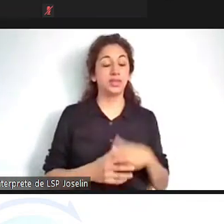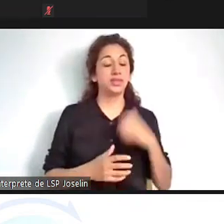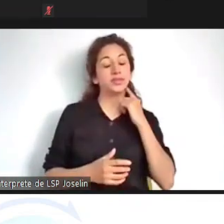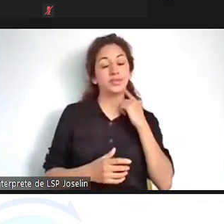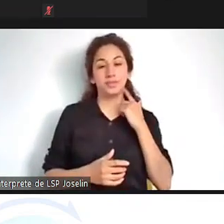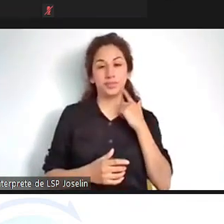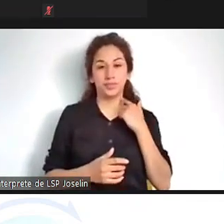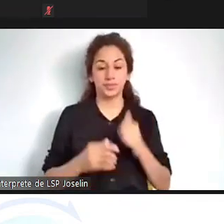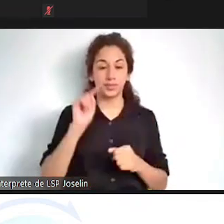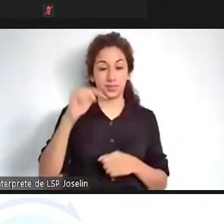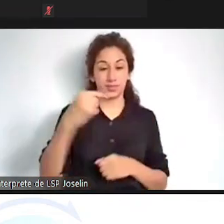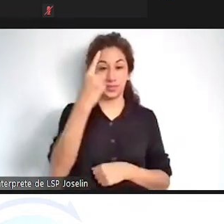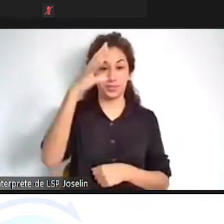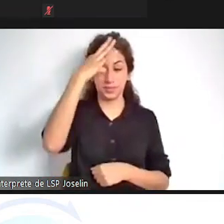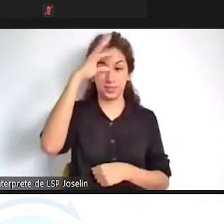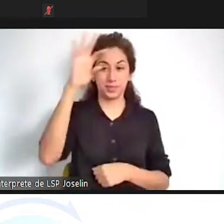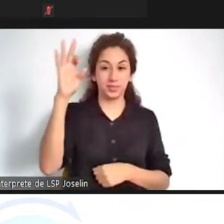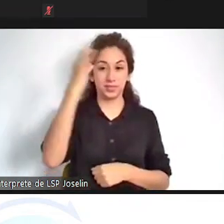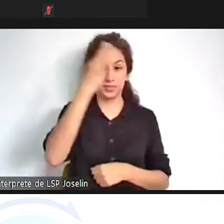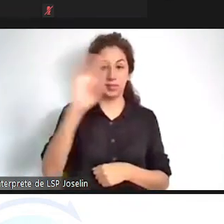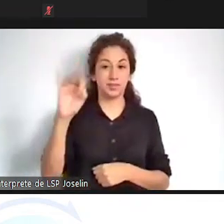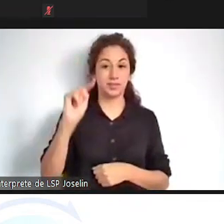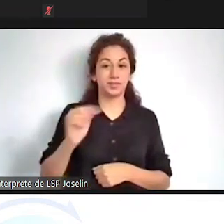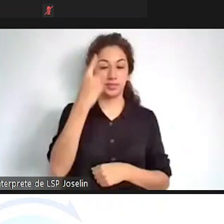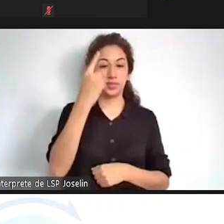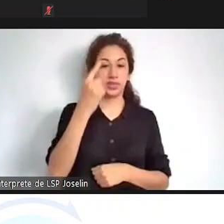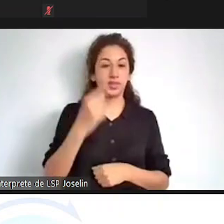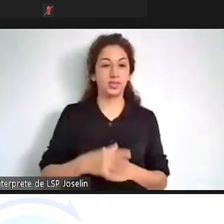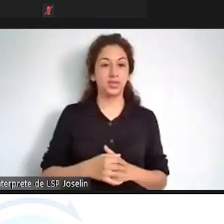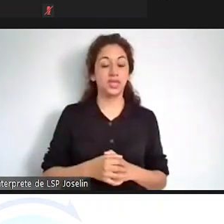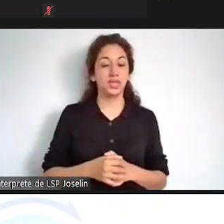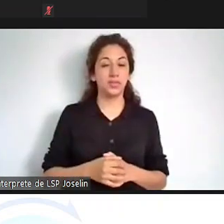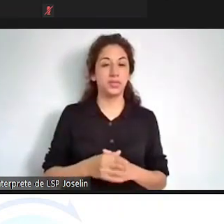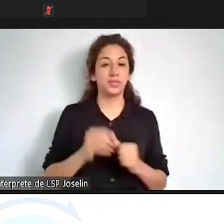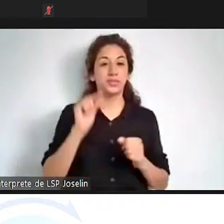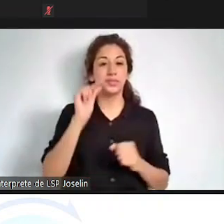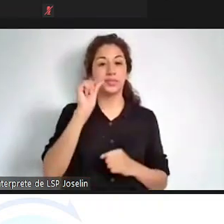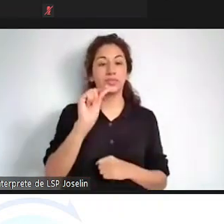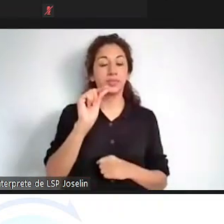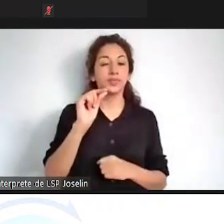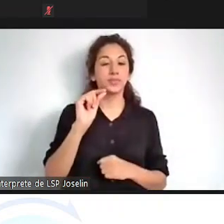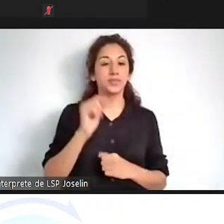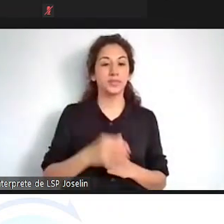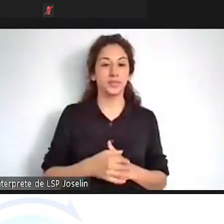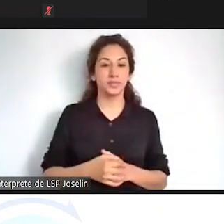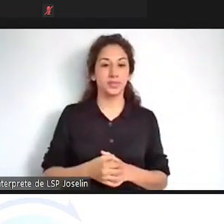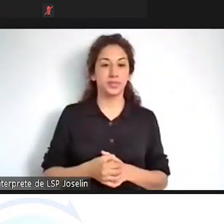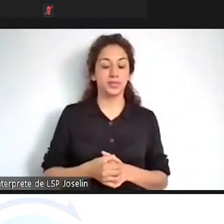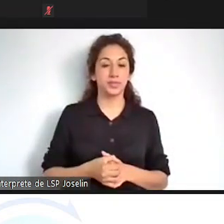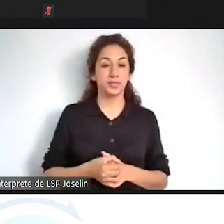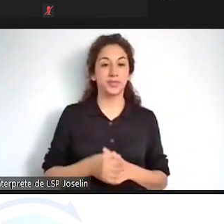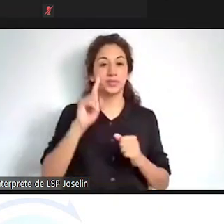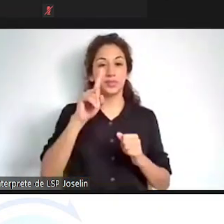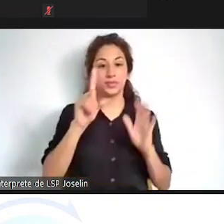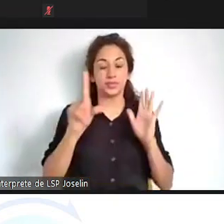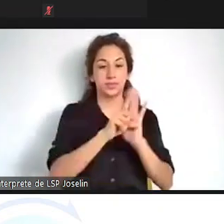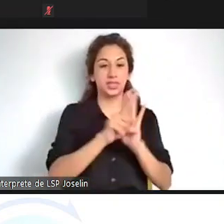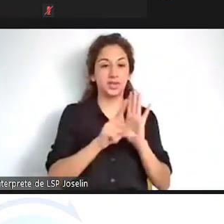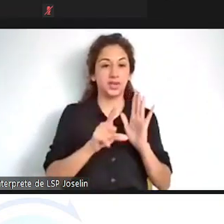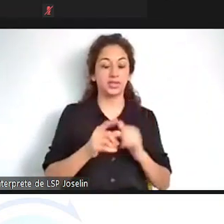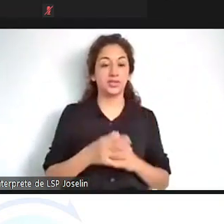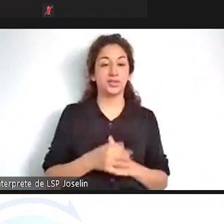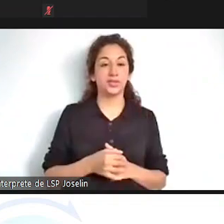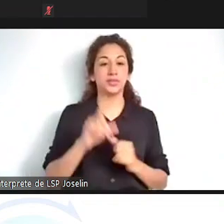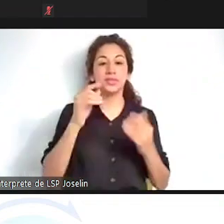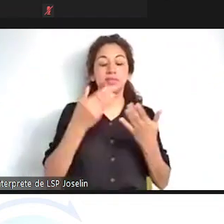france was the first country to adopt this law in the netherlands they adopted a